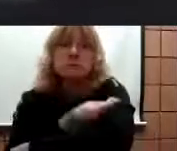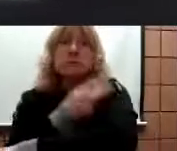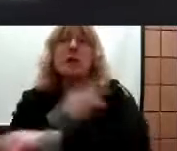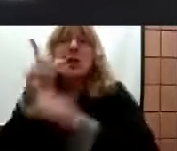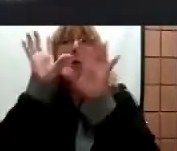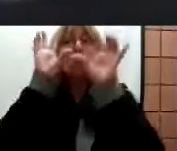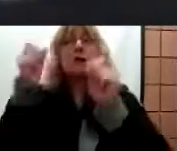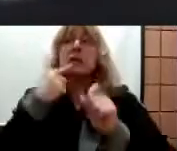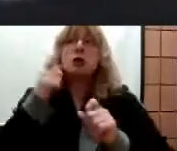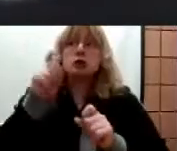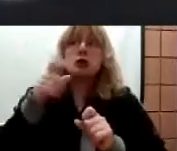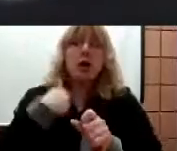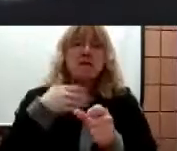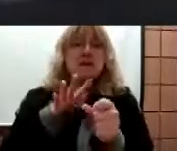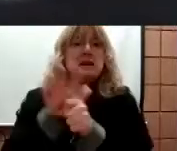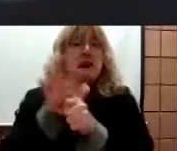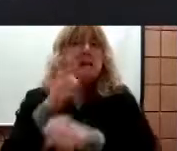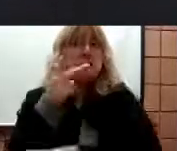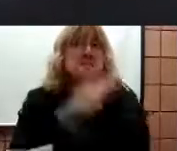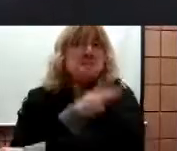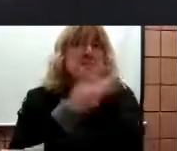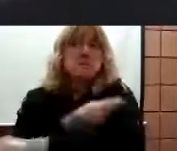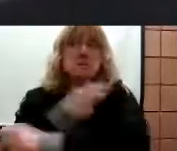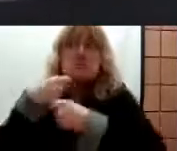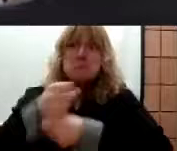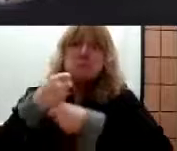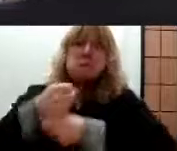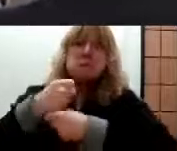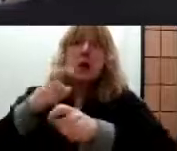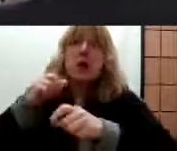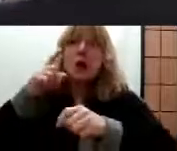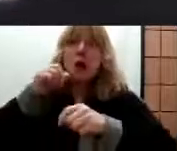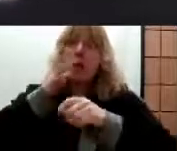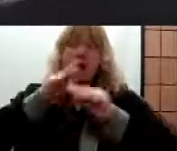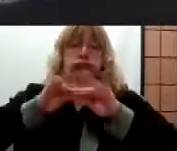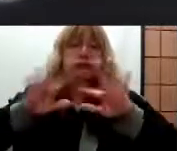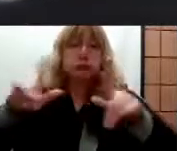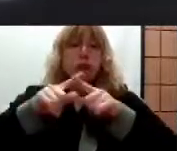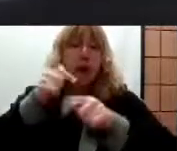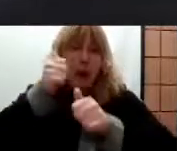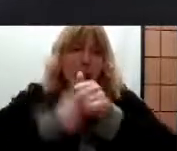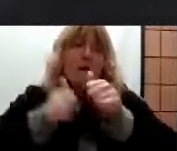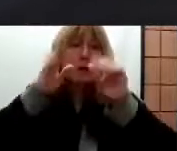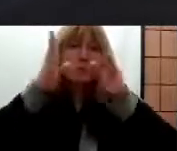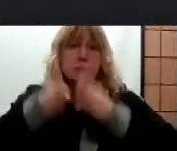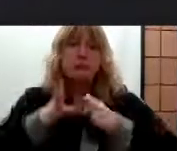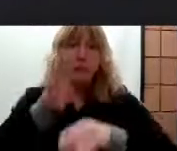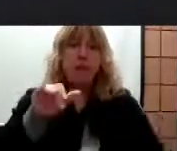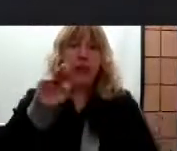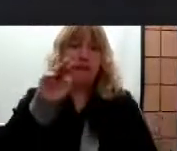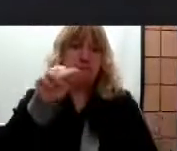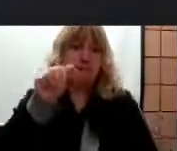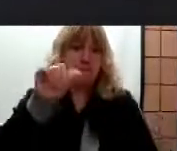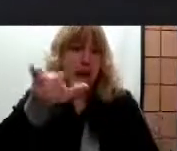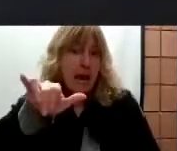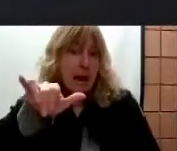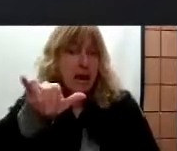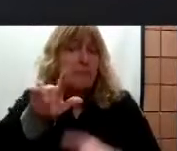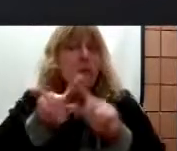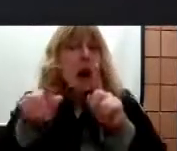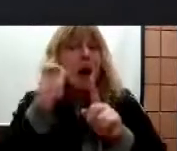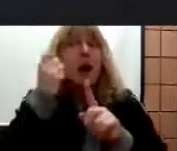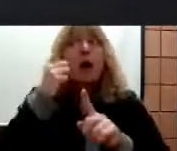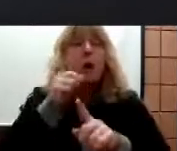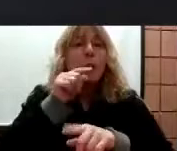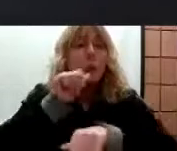every American by May. So the question then becomes, when do we have enough people who can actually administer those